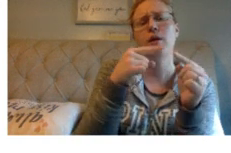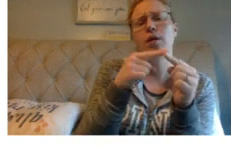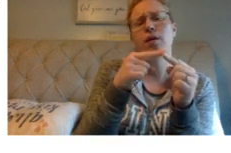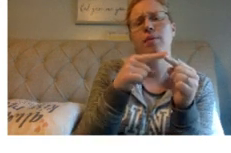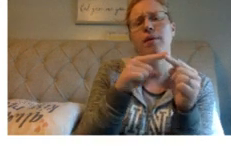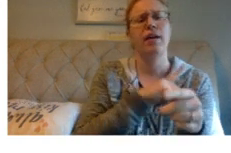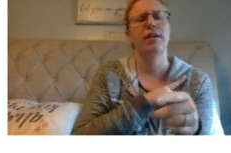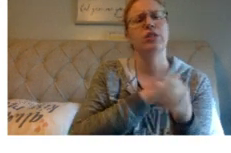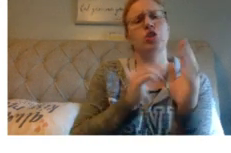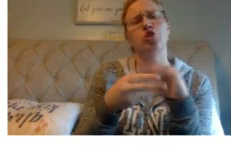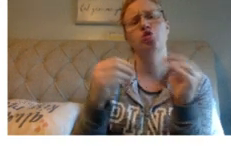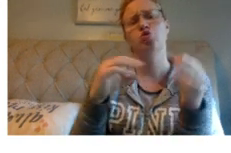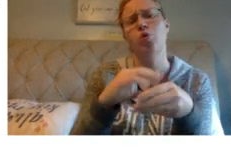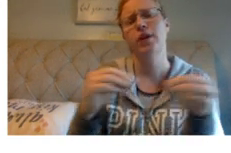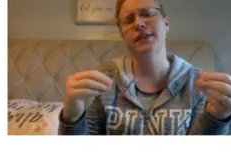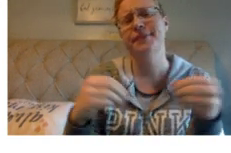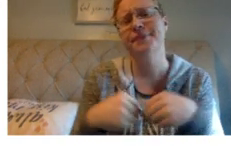in Keisha's story?